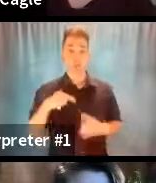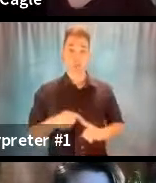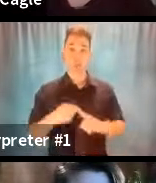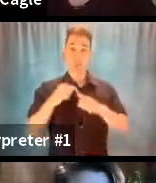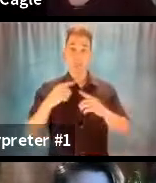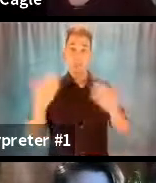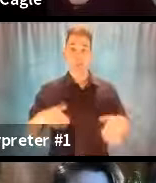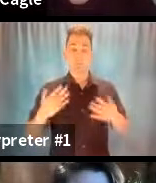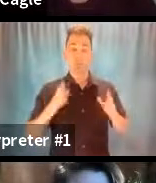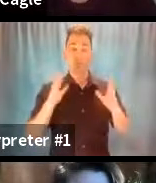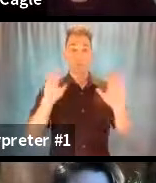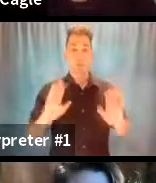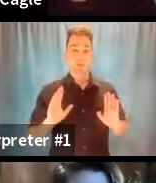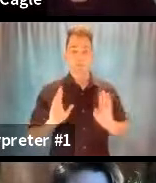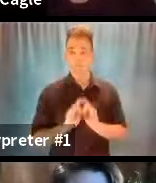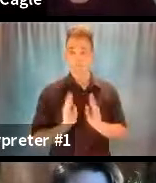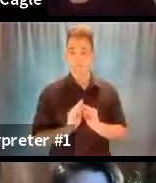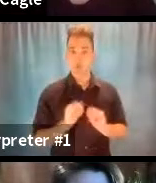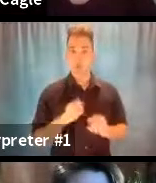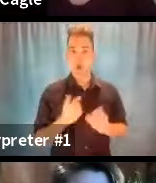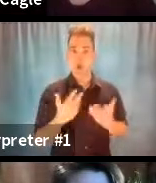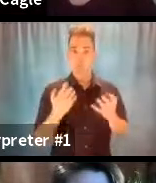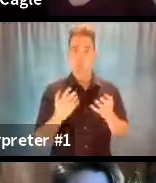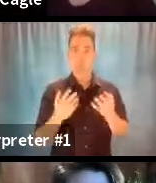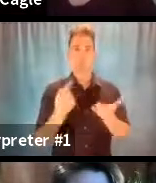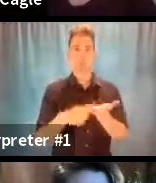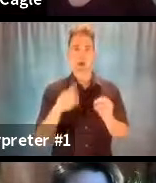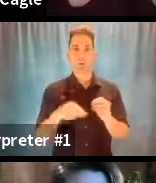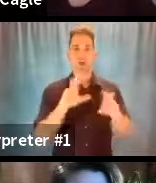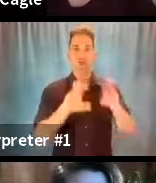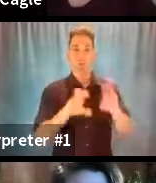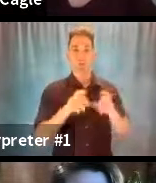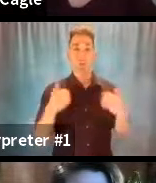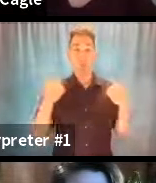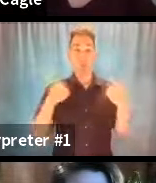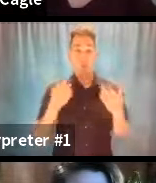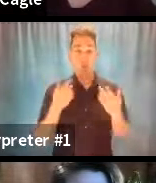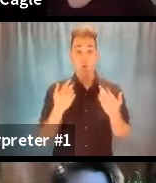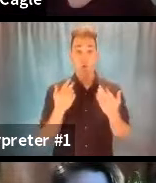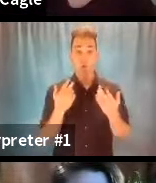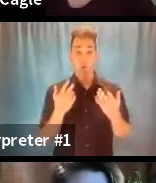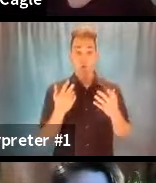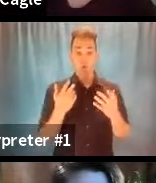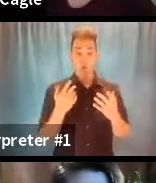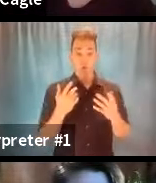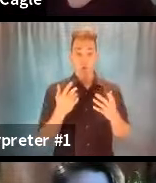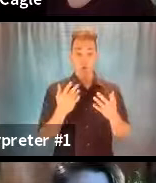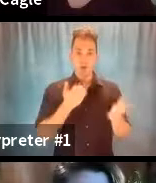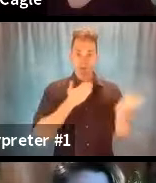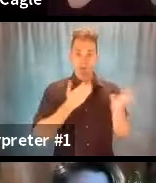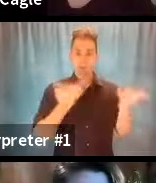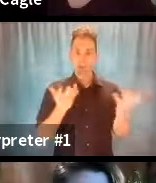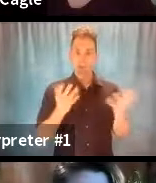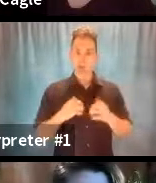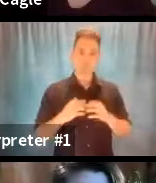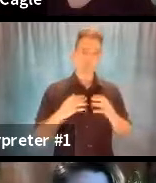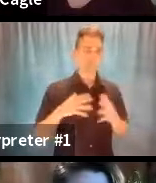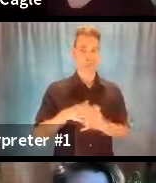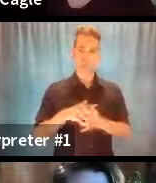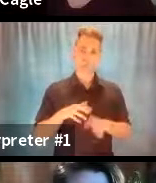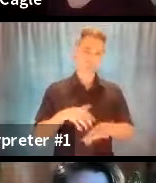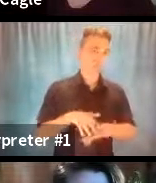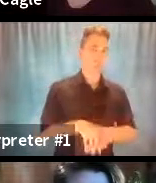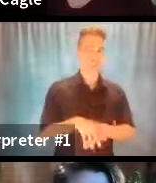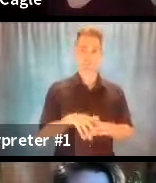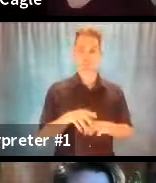here to talk to you about investing in the youth infrastructure in the city of St. Louis. In 2011, I founded